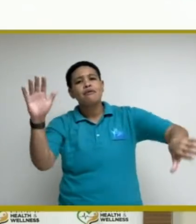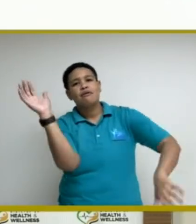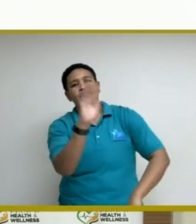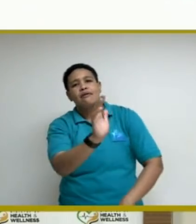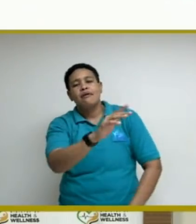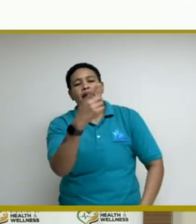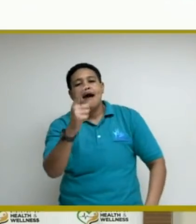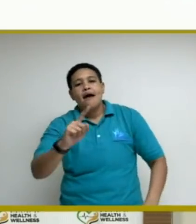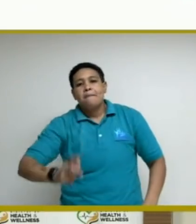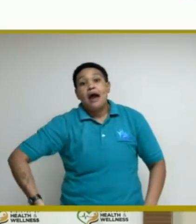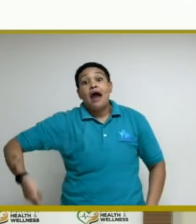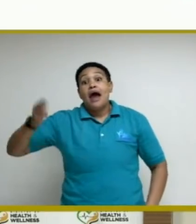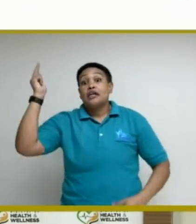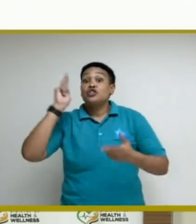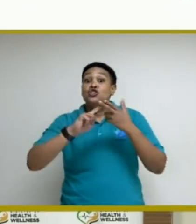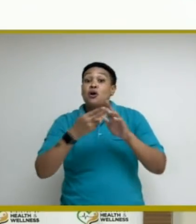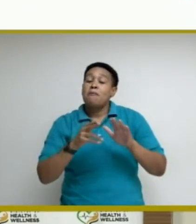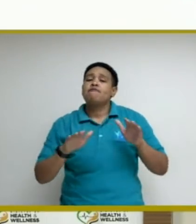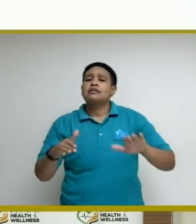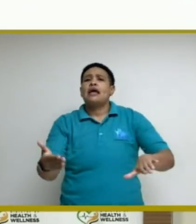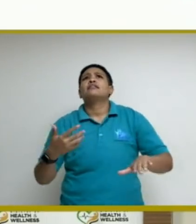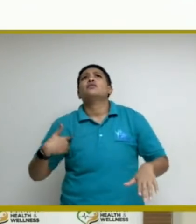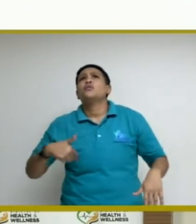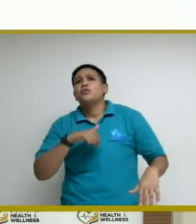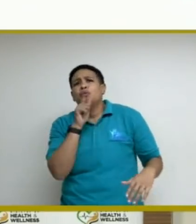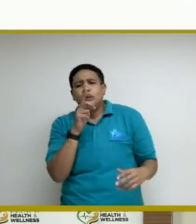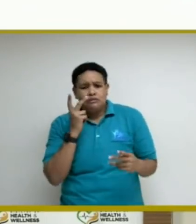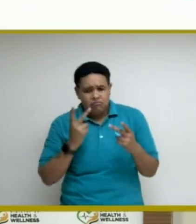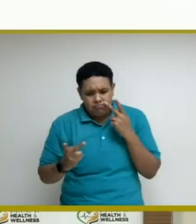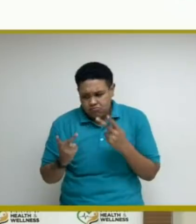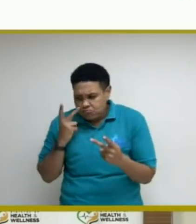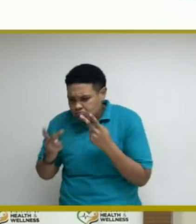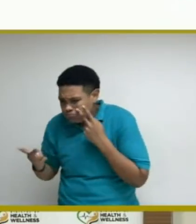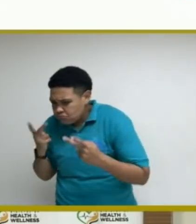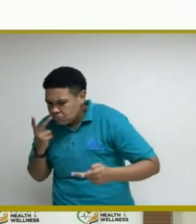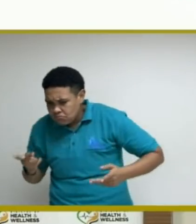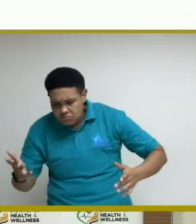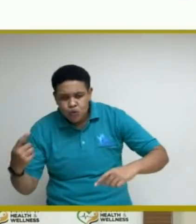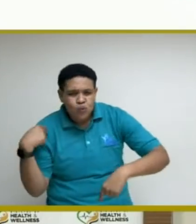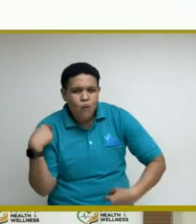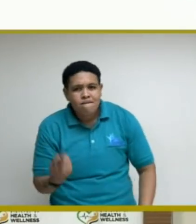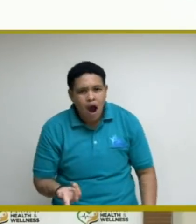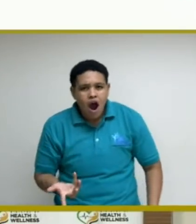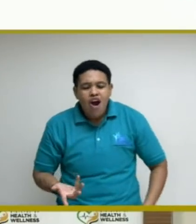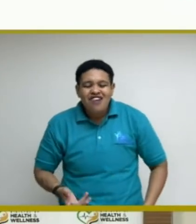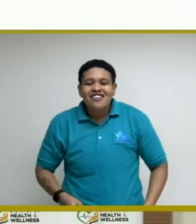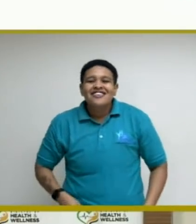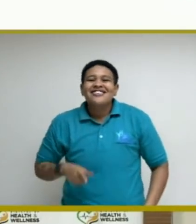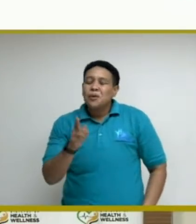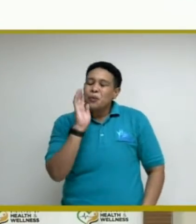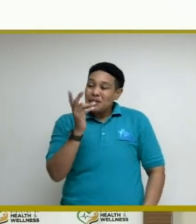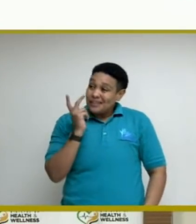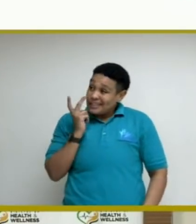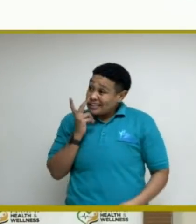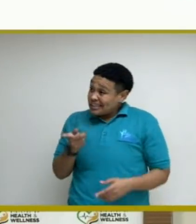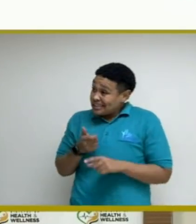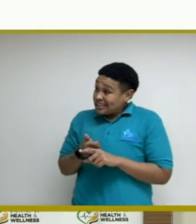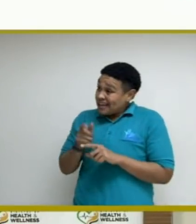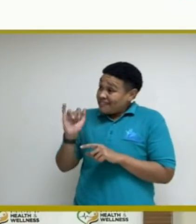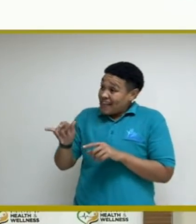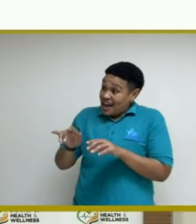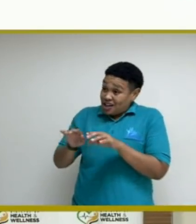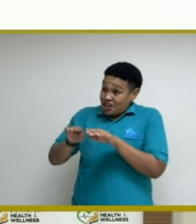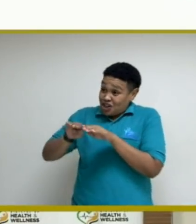highest number of deaths that we have seen so far. And so you would see that that curve